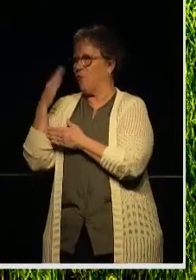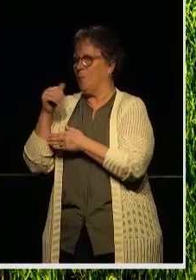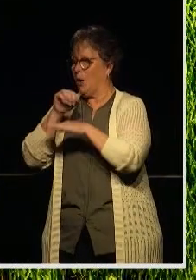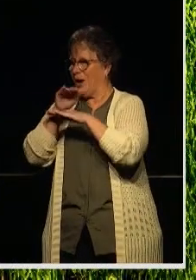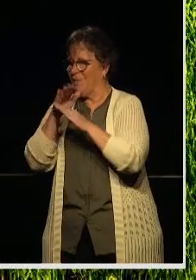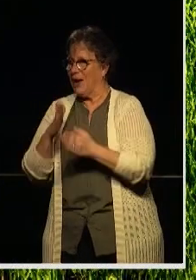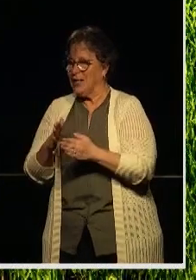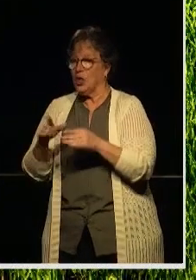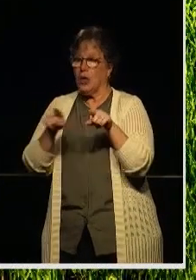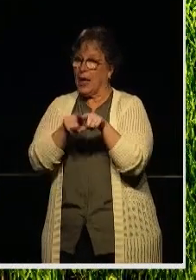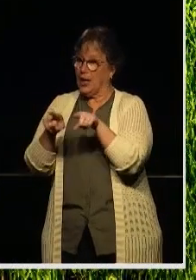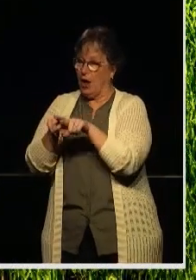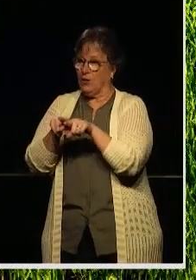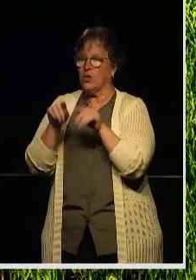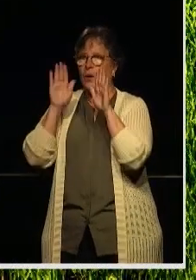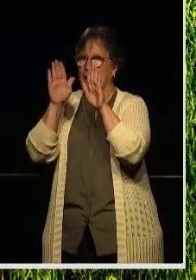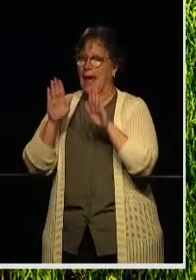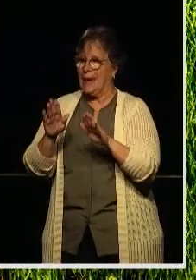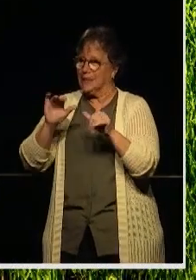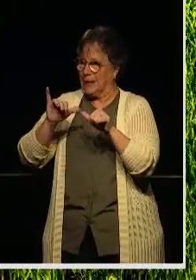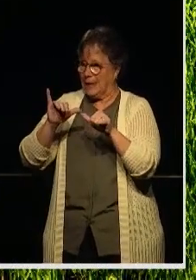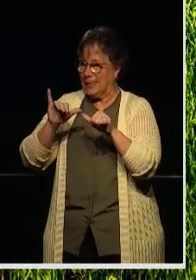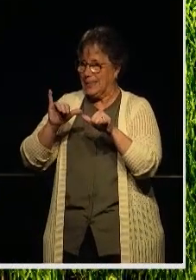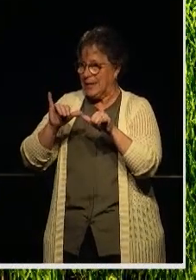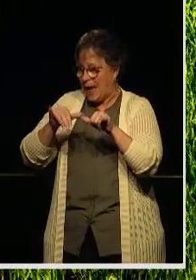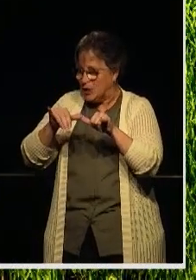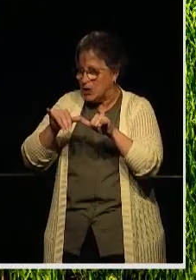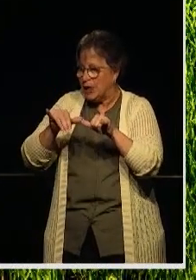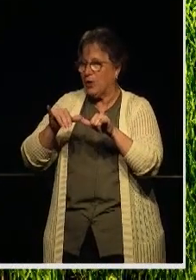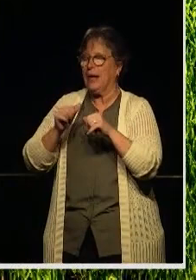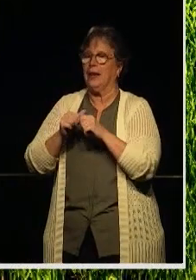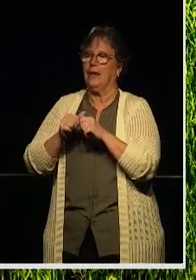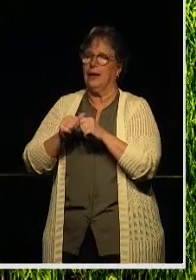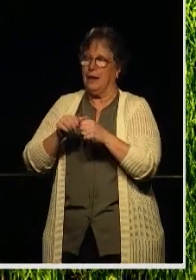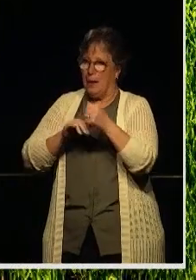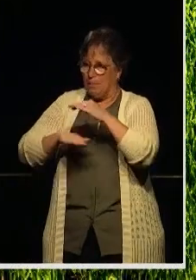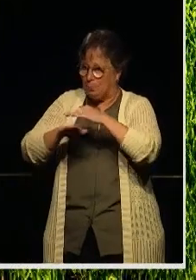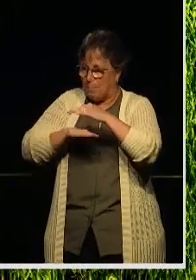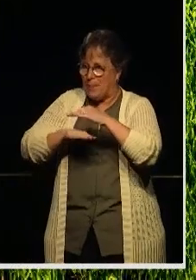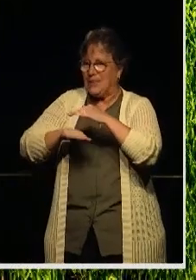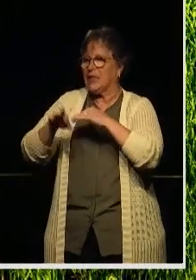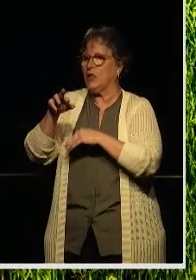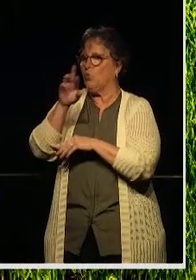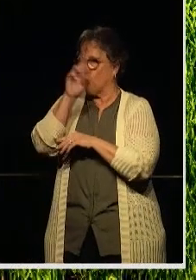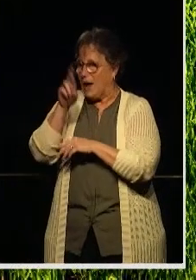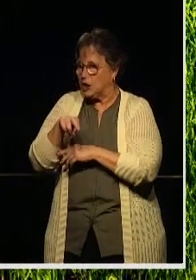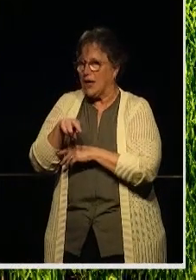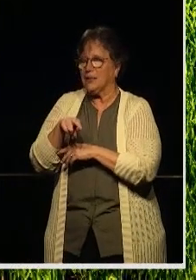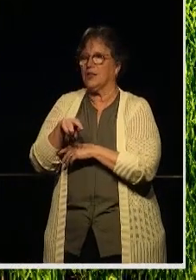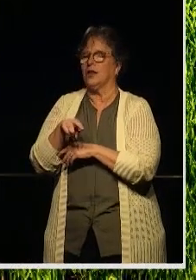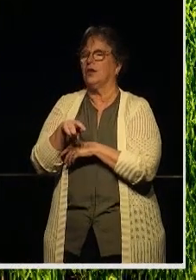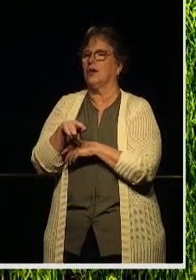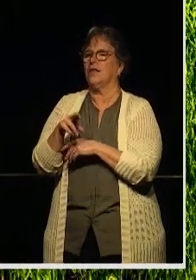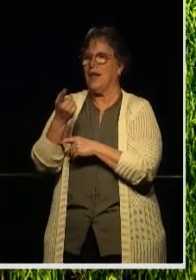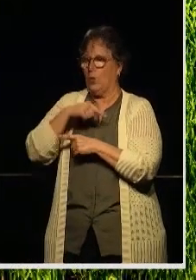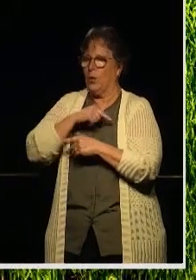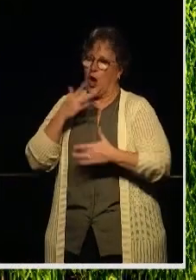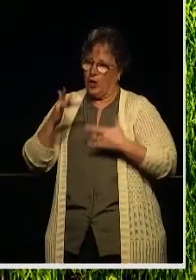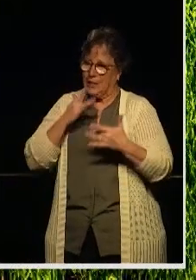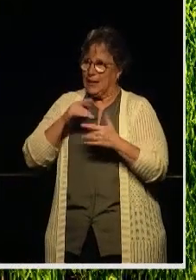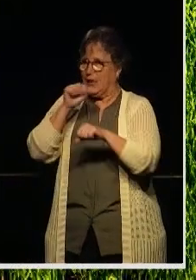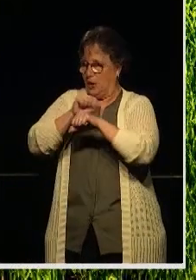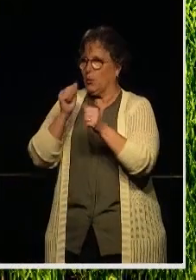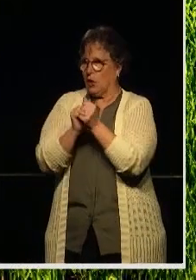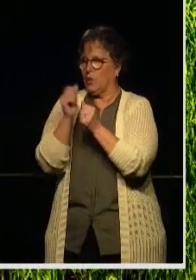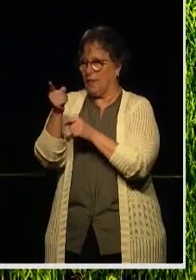an excellent engineering based in Rochester who has already been working with us on a contracting basis, and we are very much looking forward to continuing working